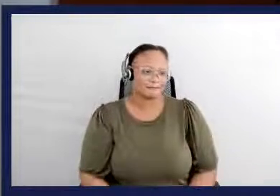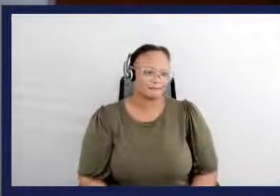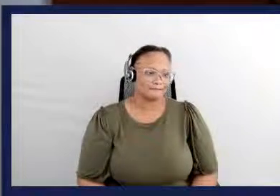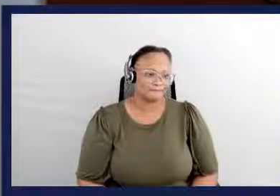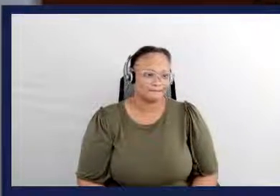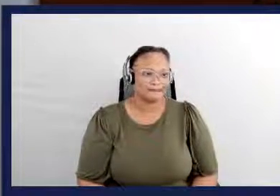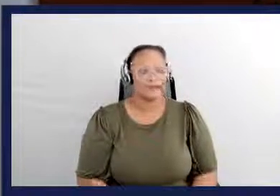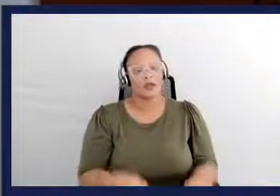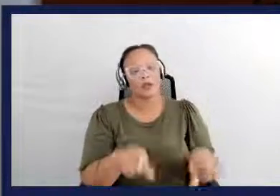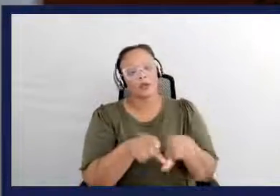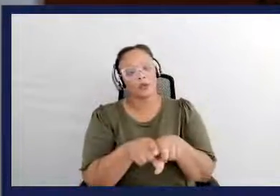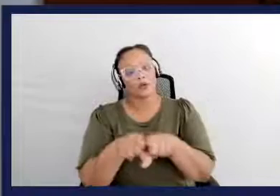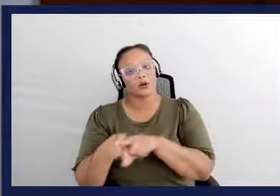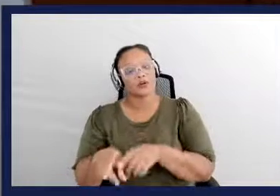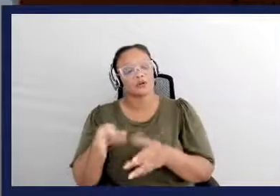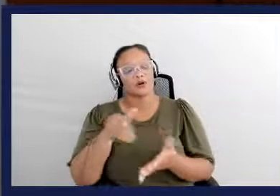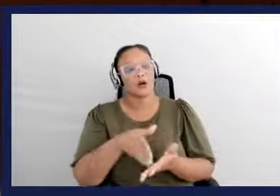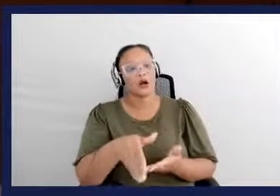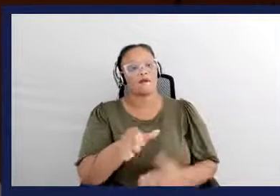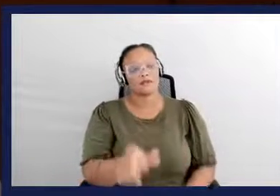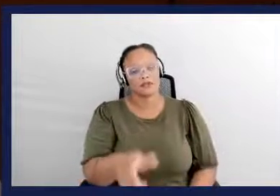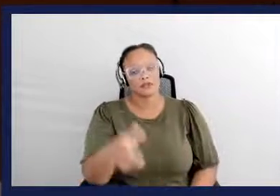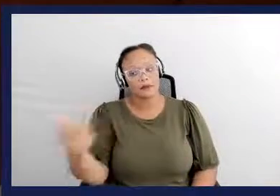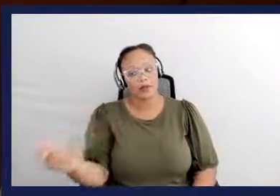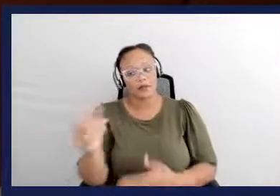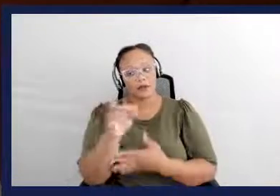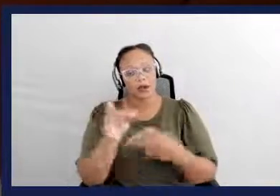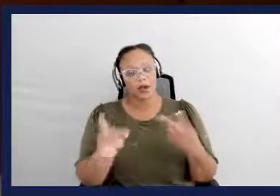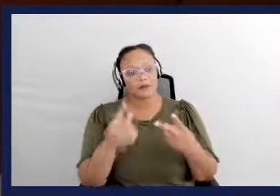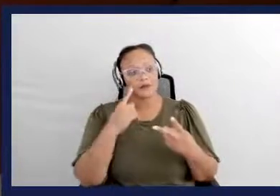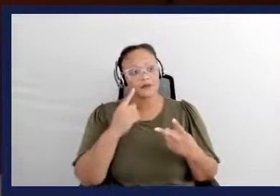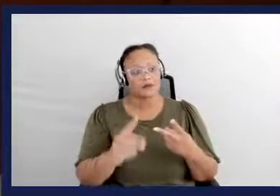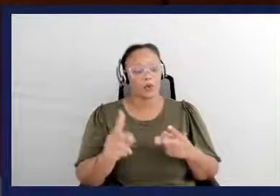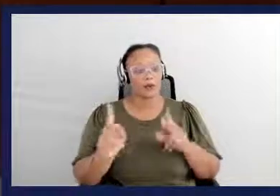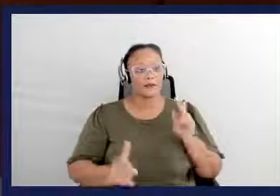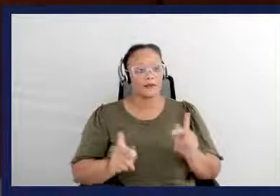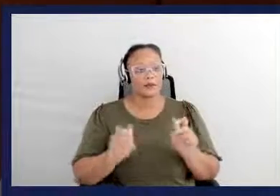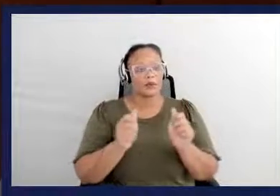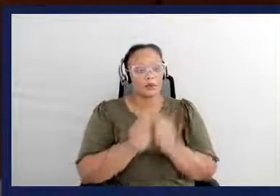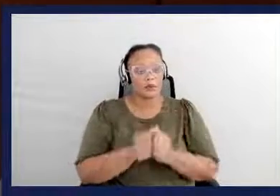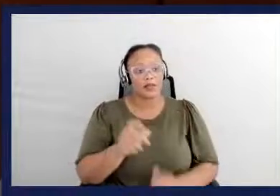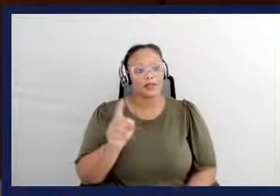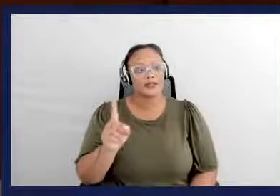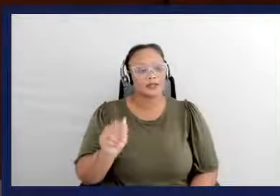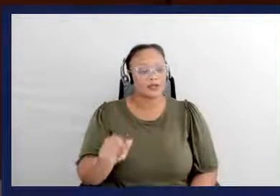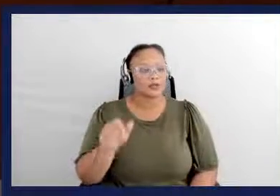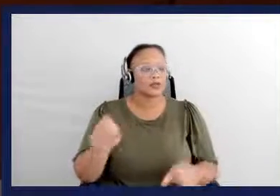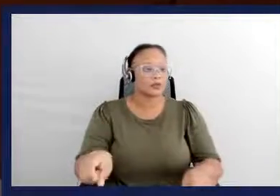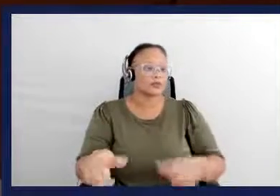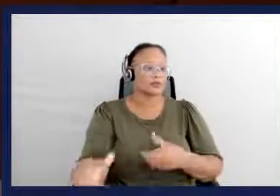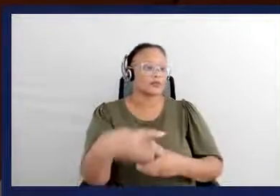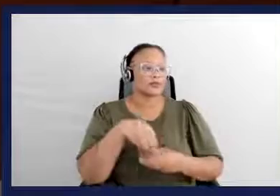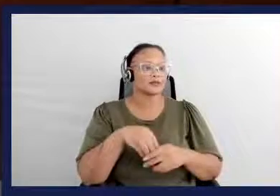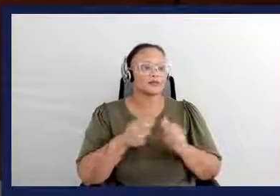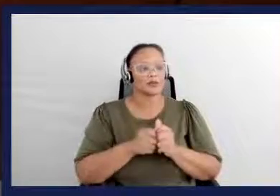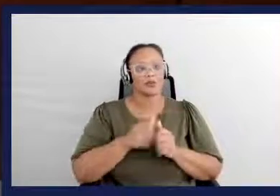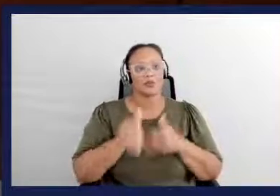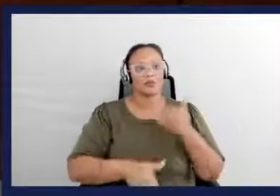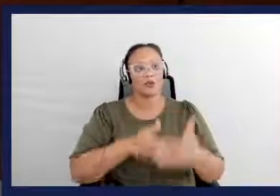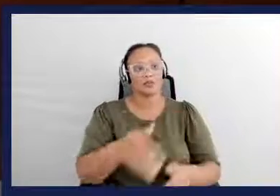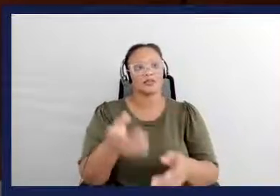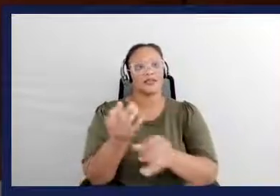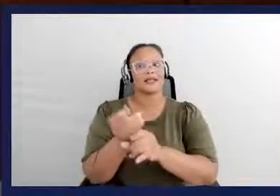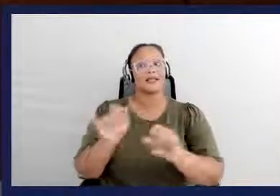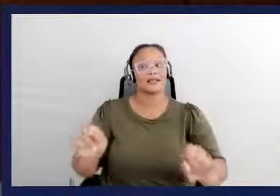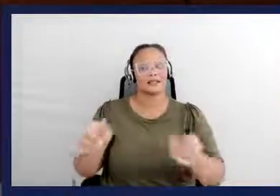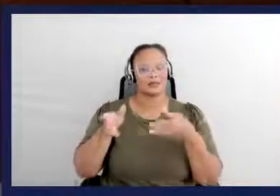offer a few other options for a voter that may have a disability to participate in the process and do that independently. So one of